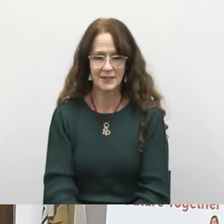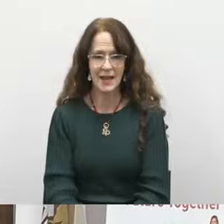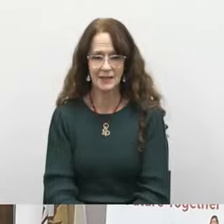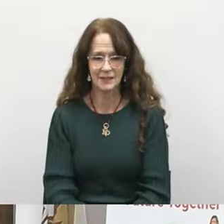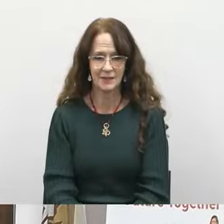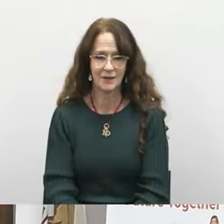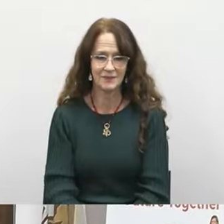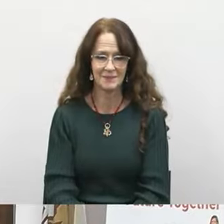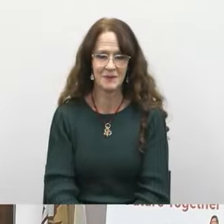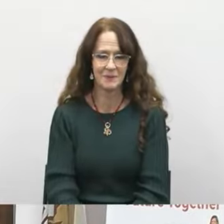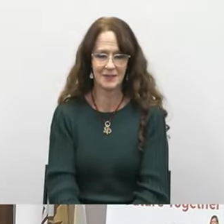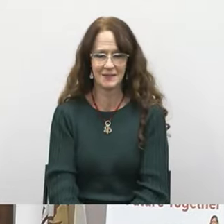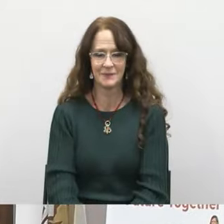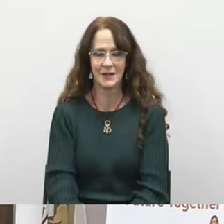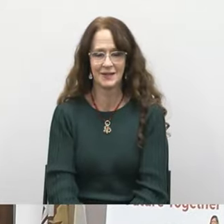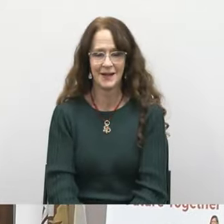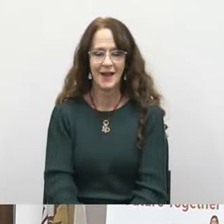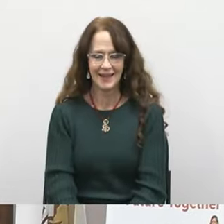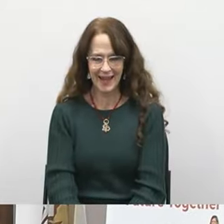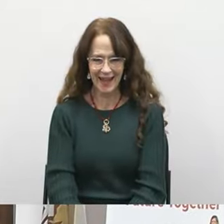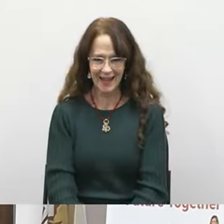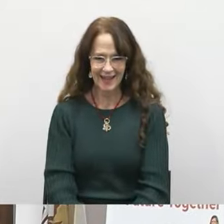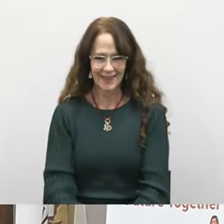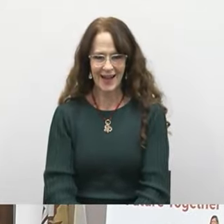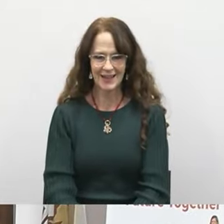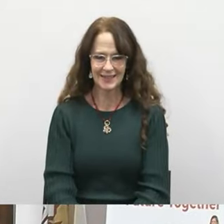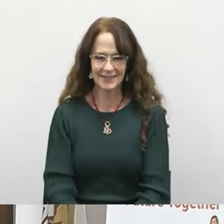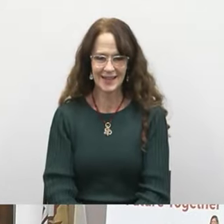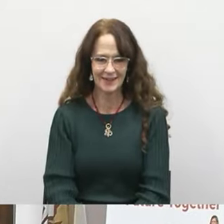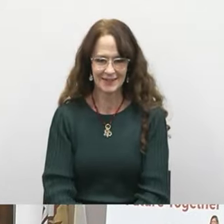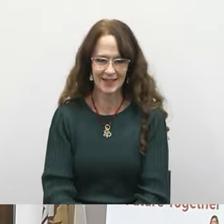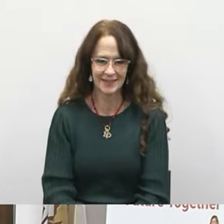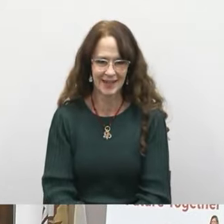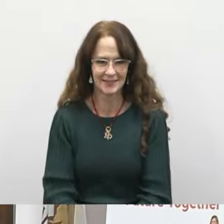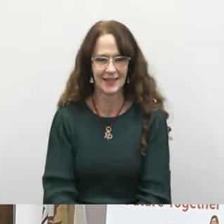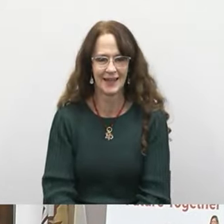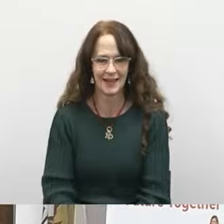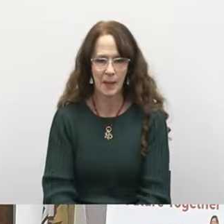And now we are at item